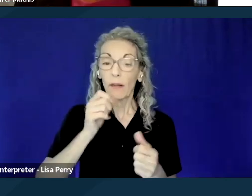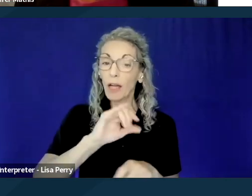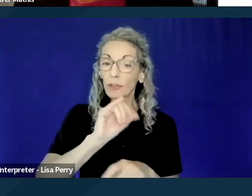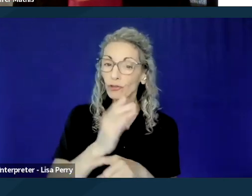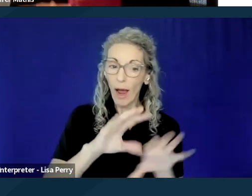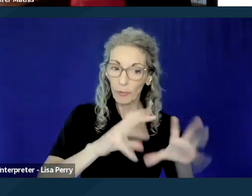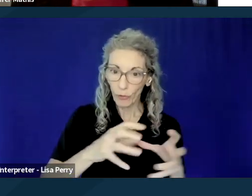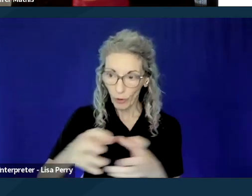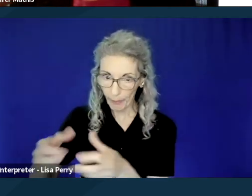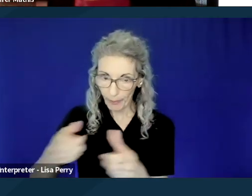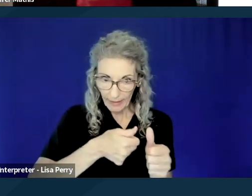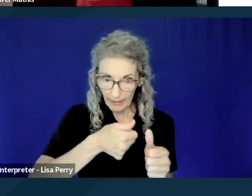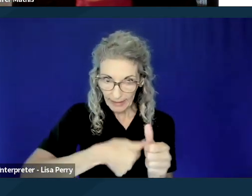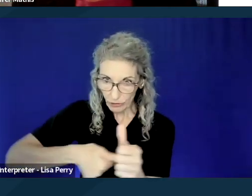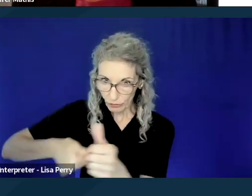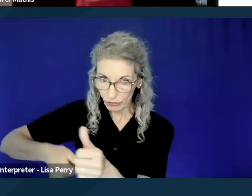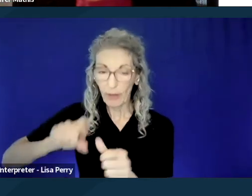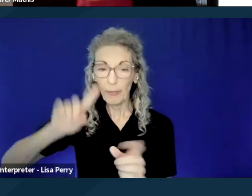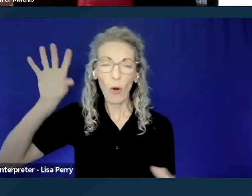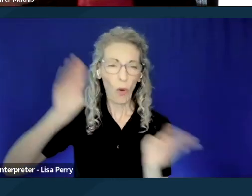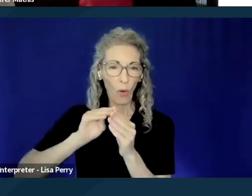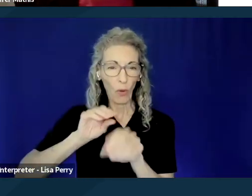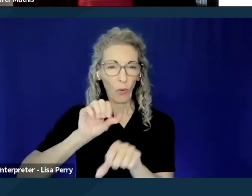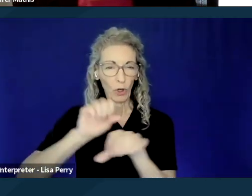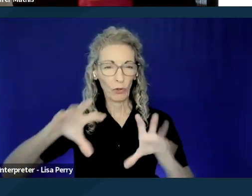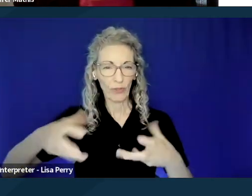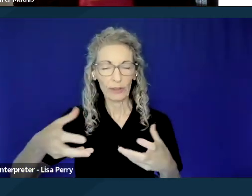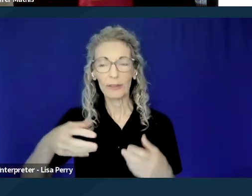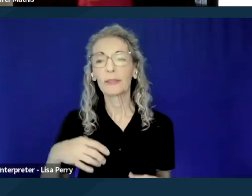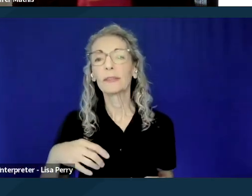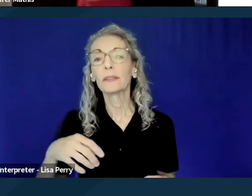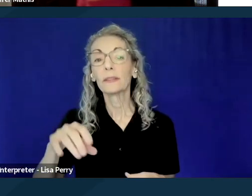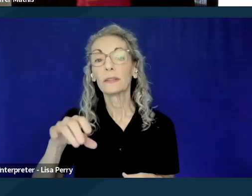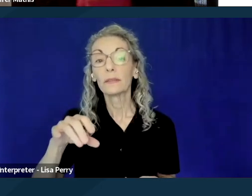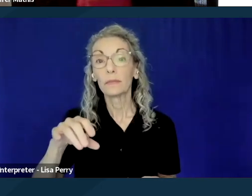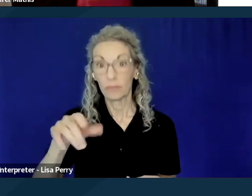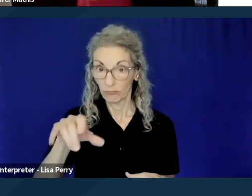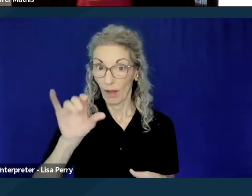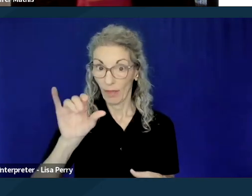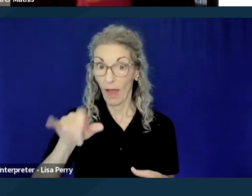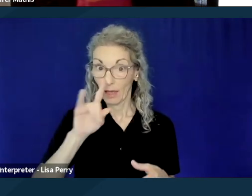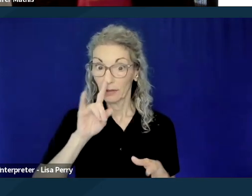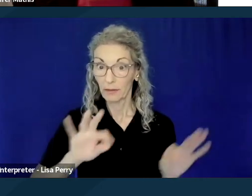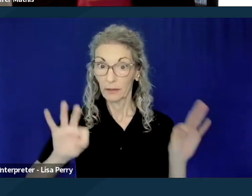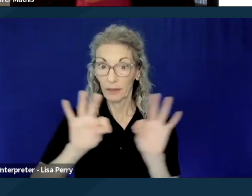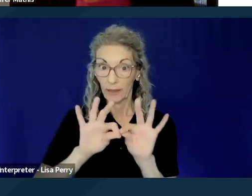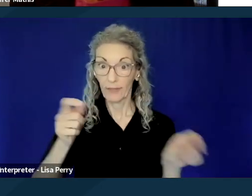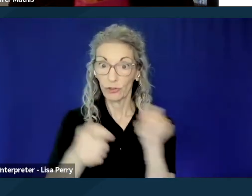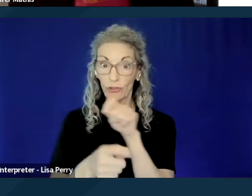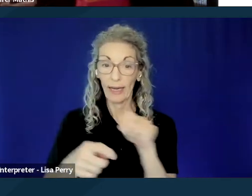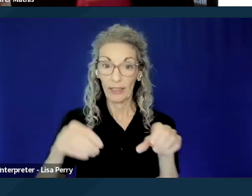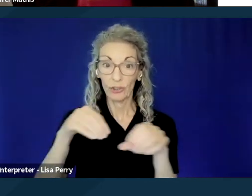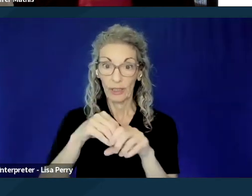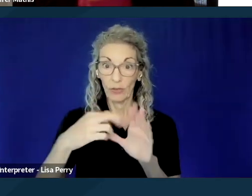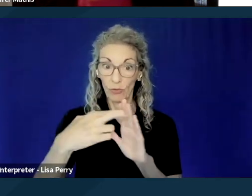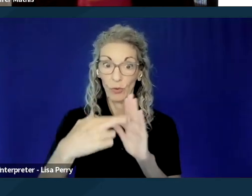group. But that is a very significant change in the